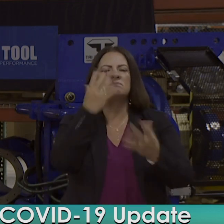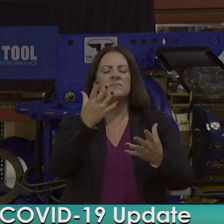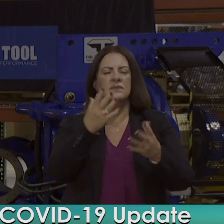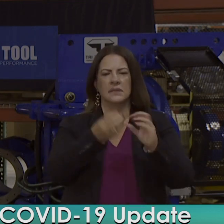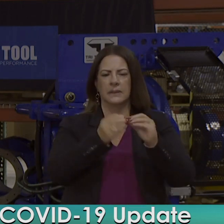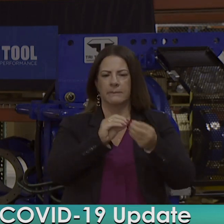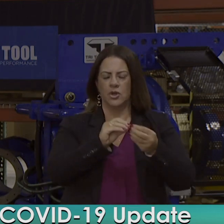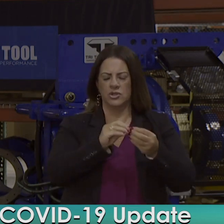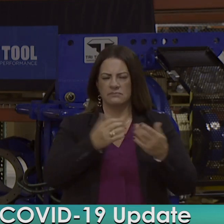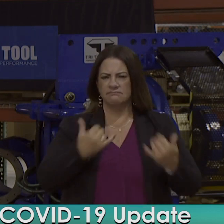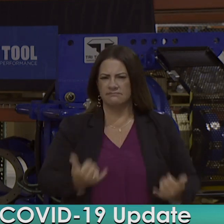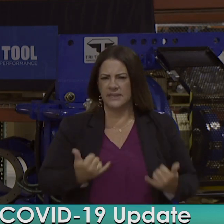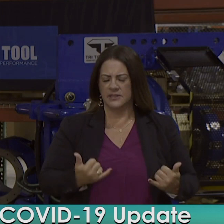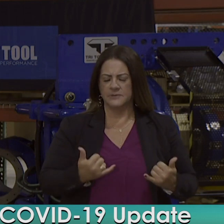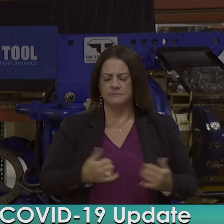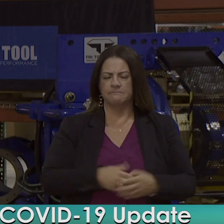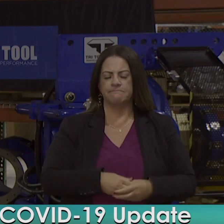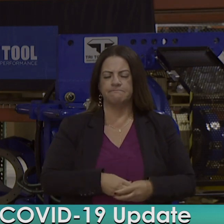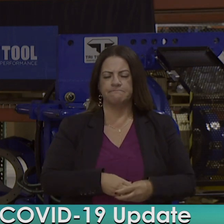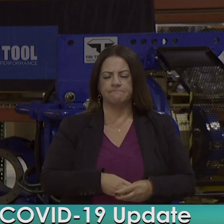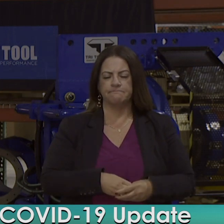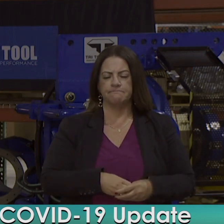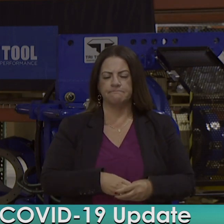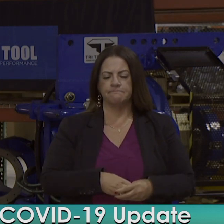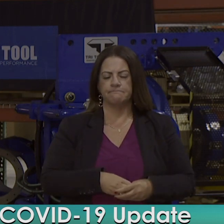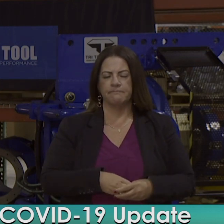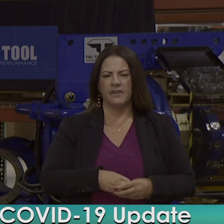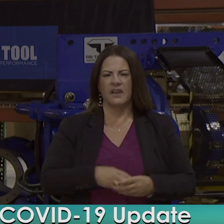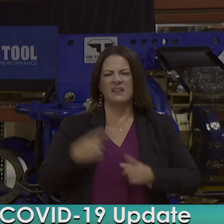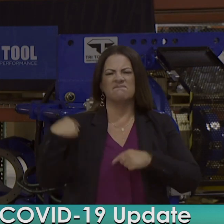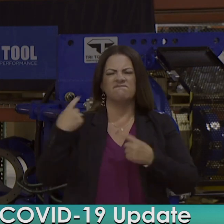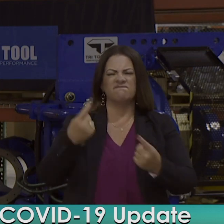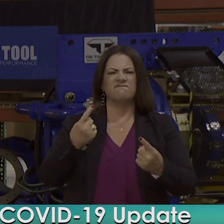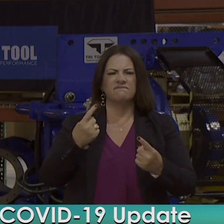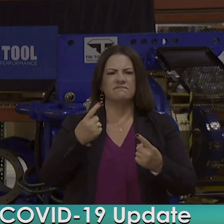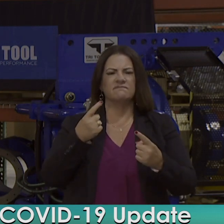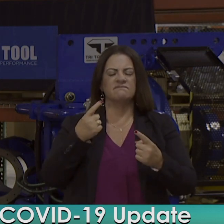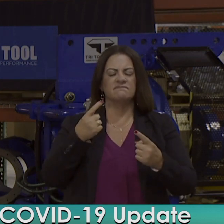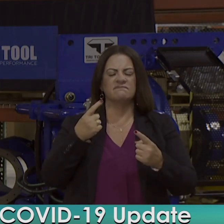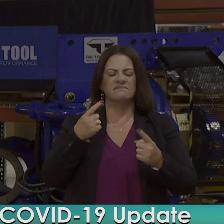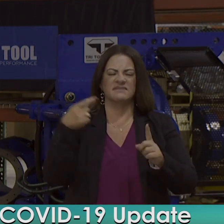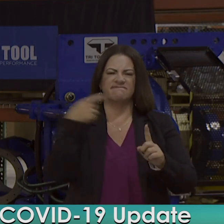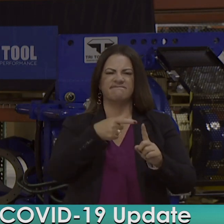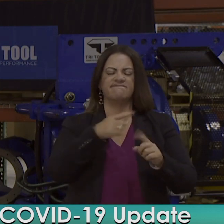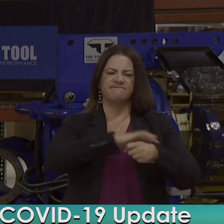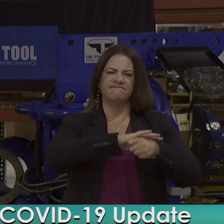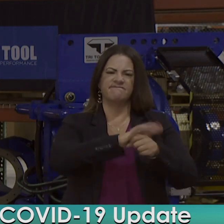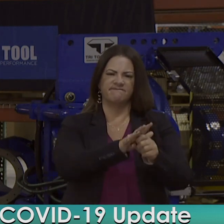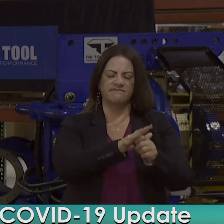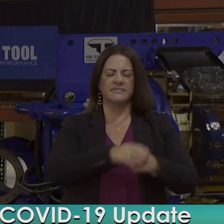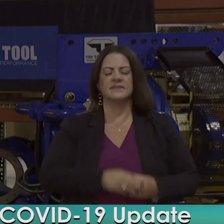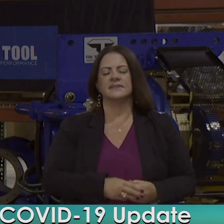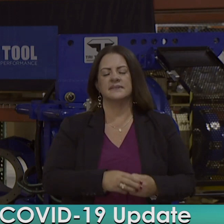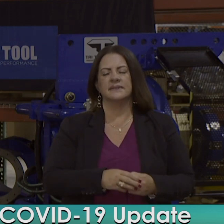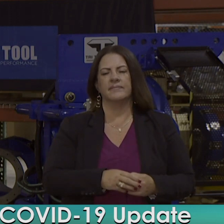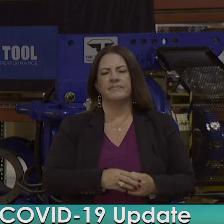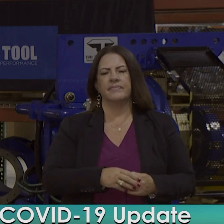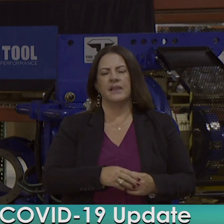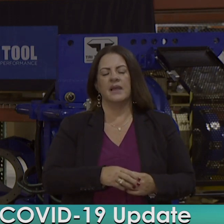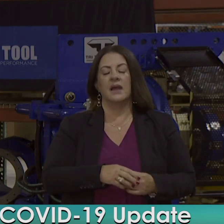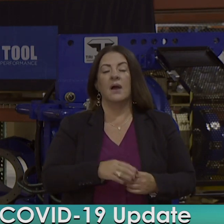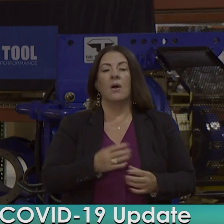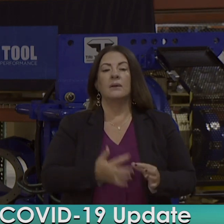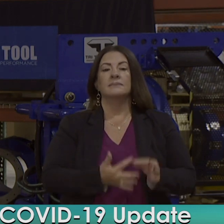you on the numbers of and trend lines related to COVID-19. I want to make an announcement about one